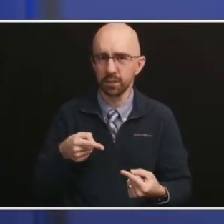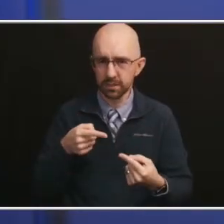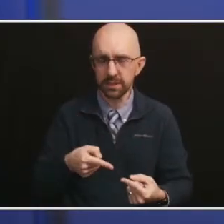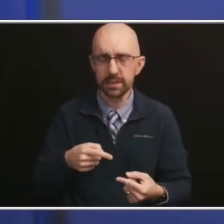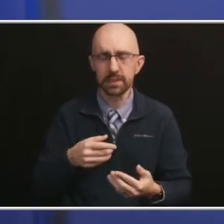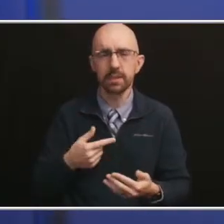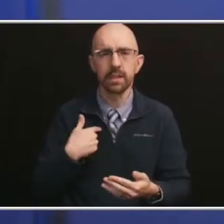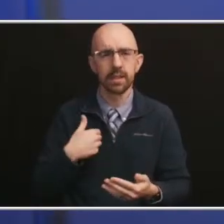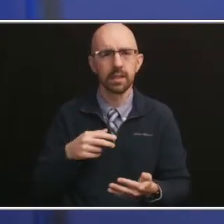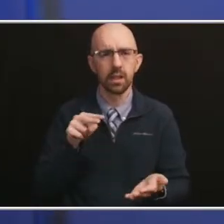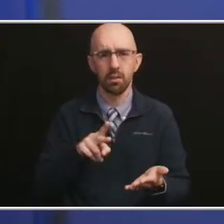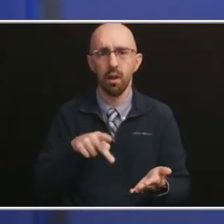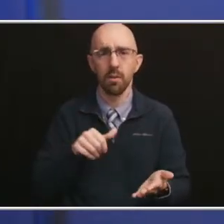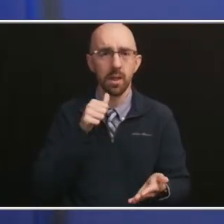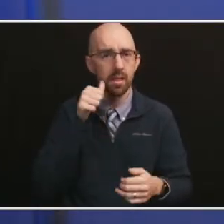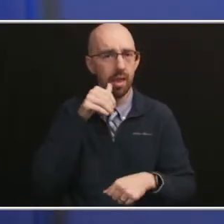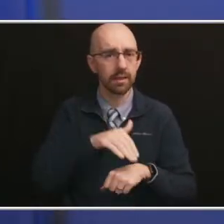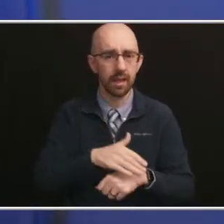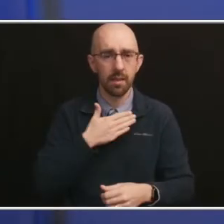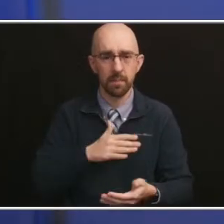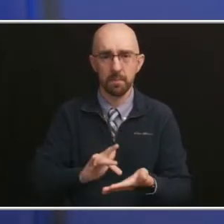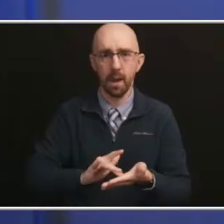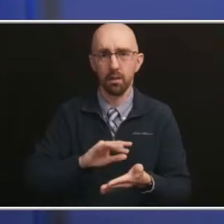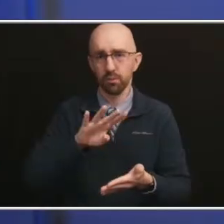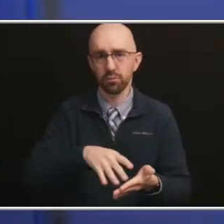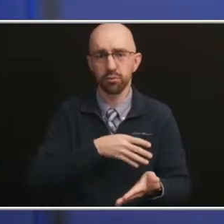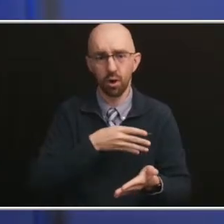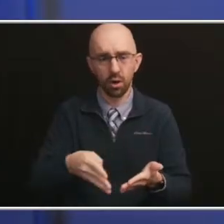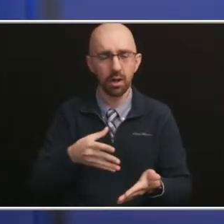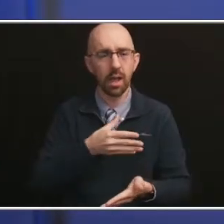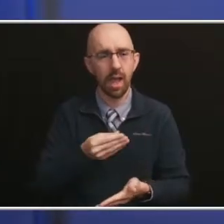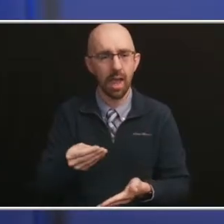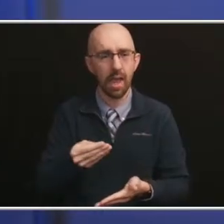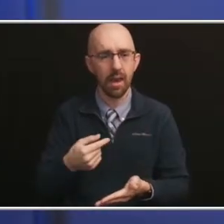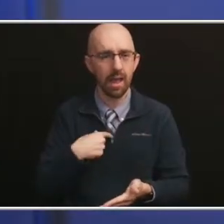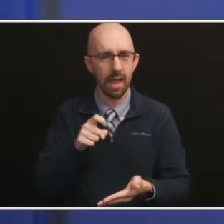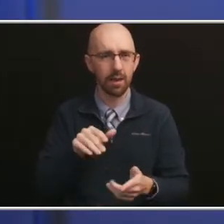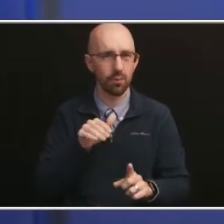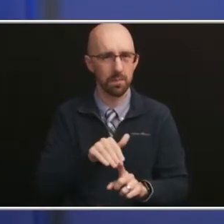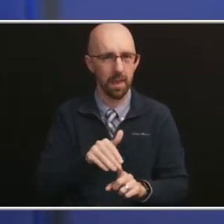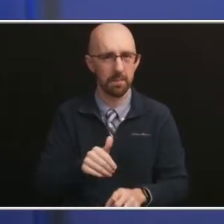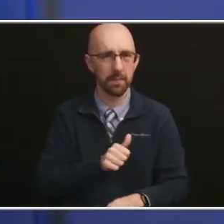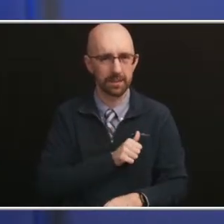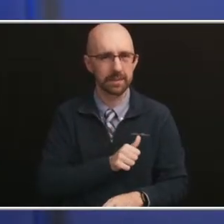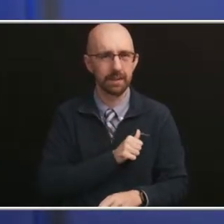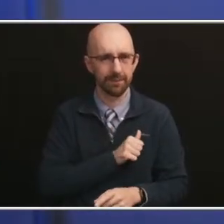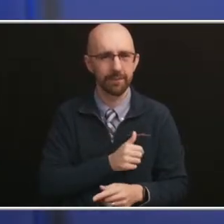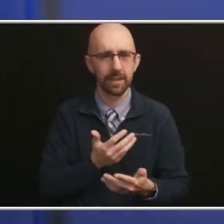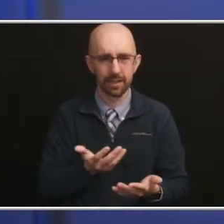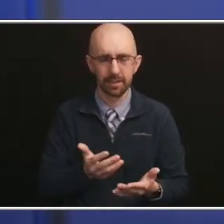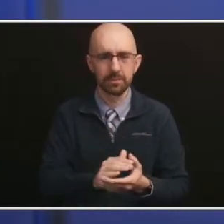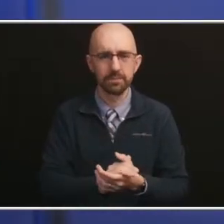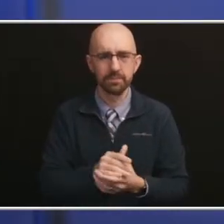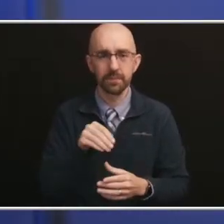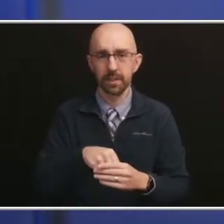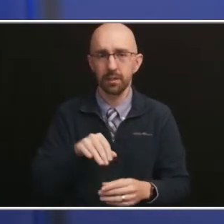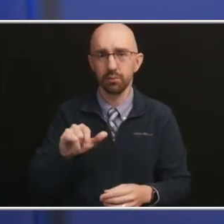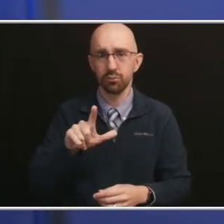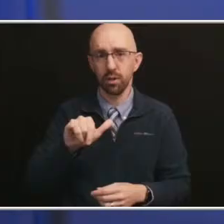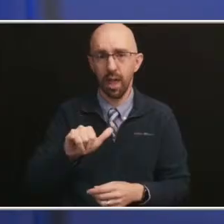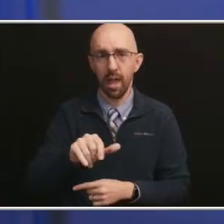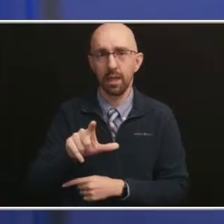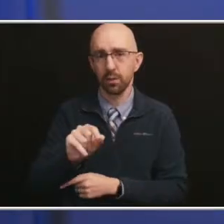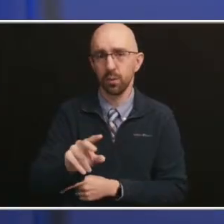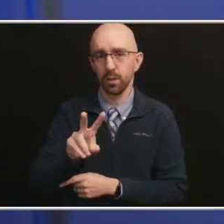last night in my medical chart, and because I had to remind myself, it was in July of